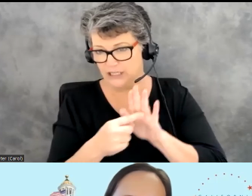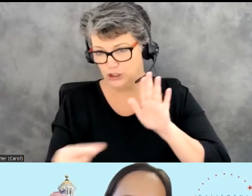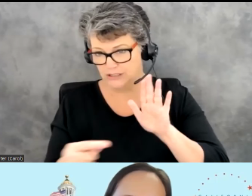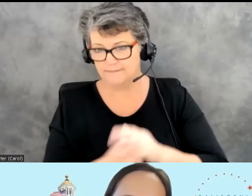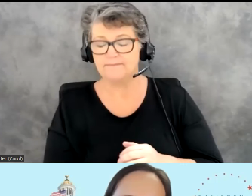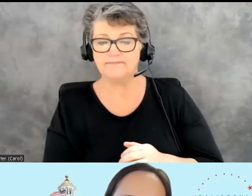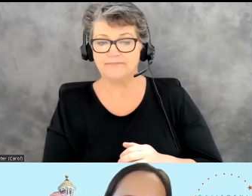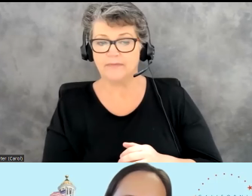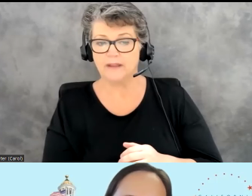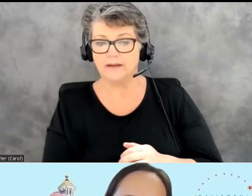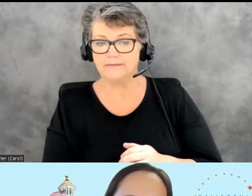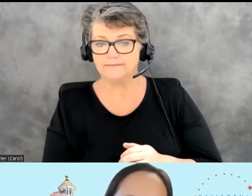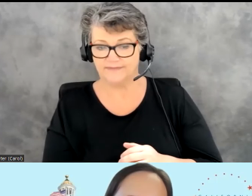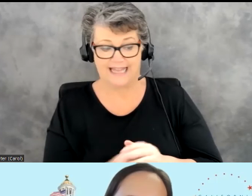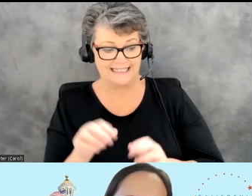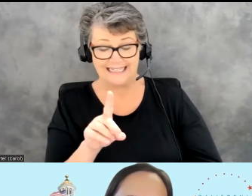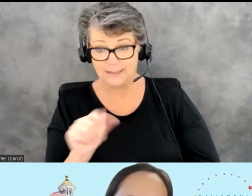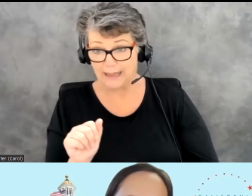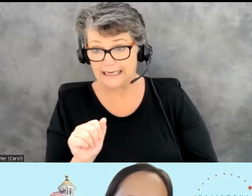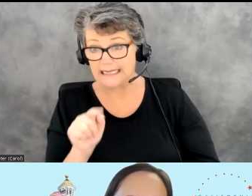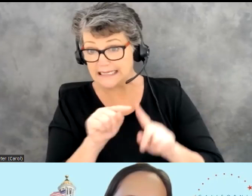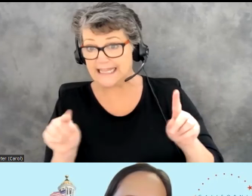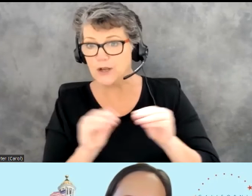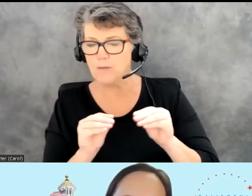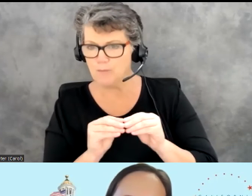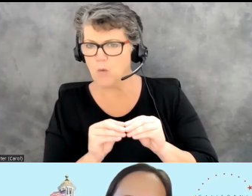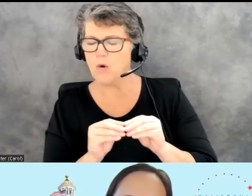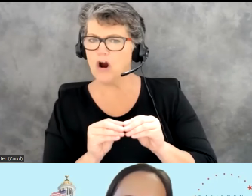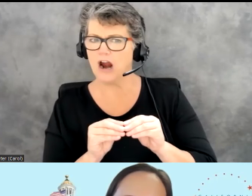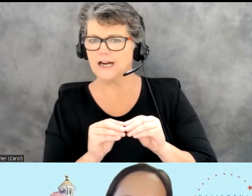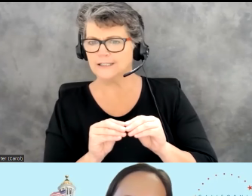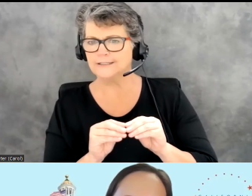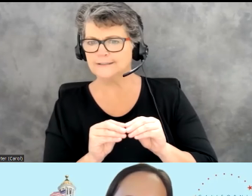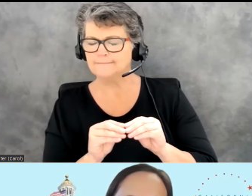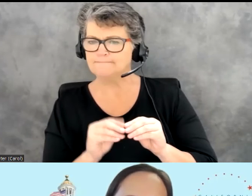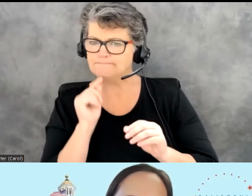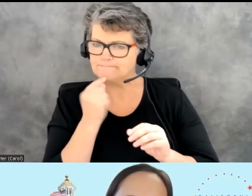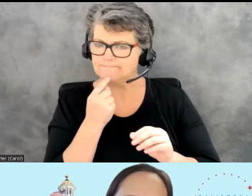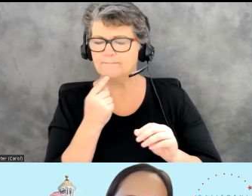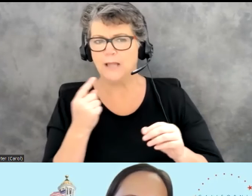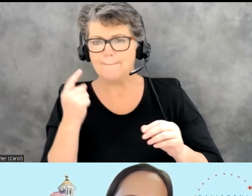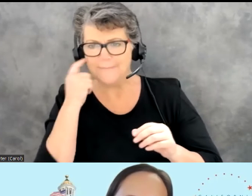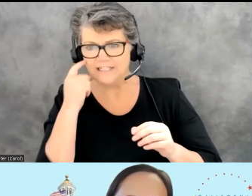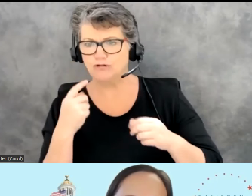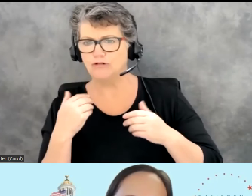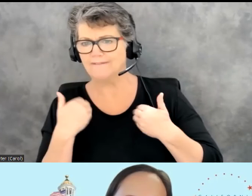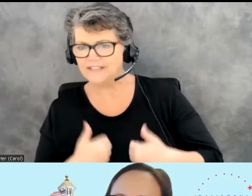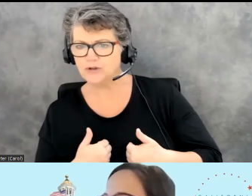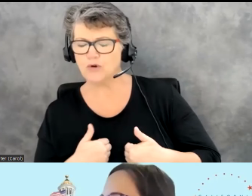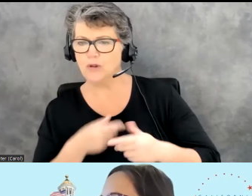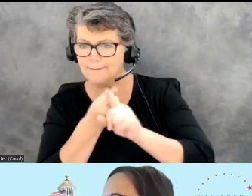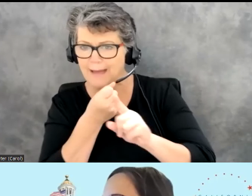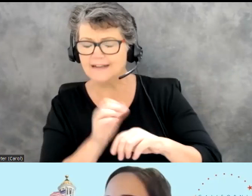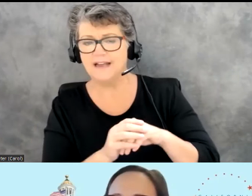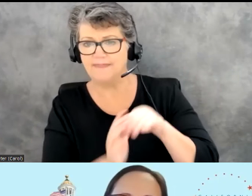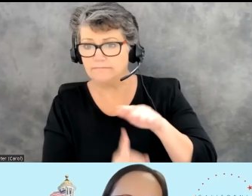means that's, disabilities that are more substantial, involving mental or physical impacts that manifest